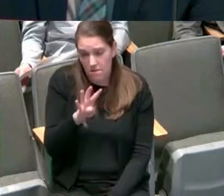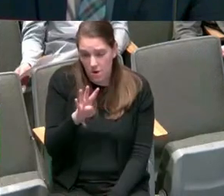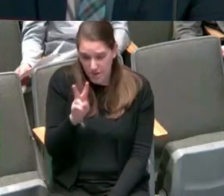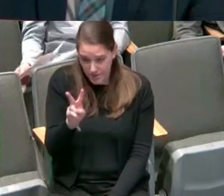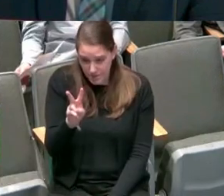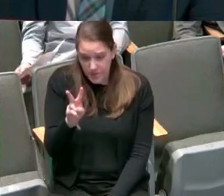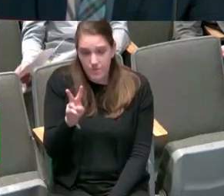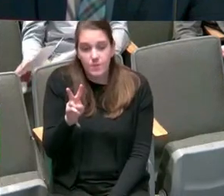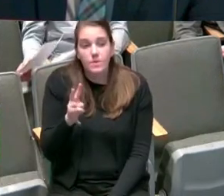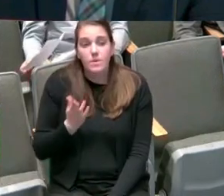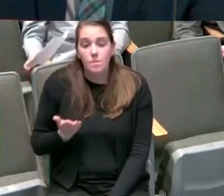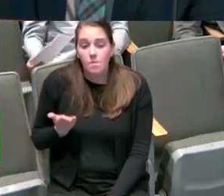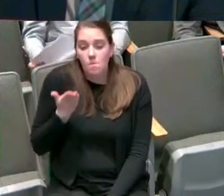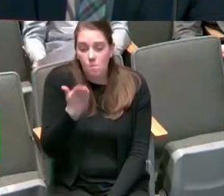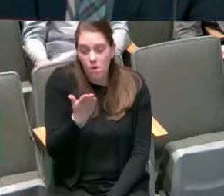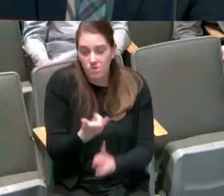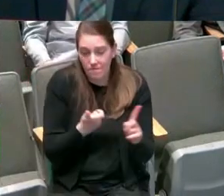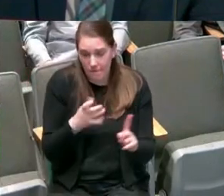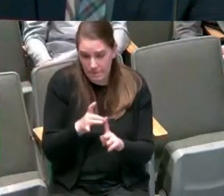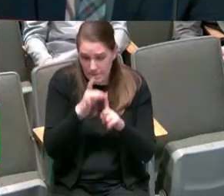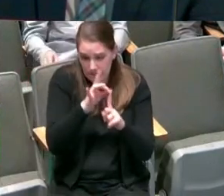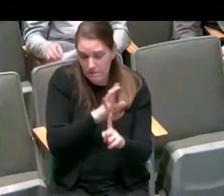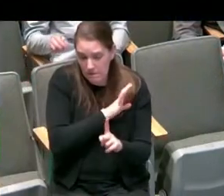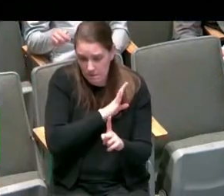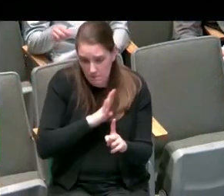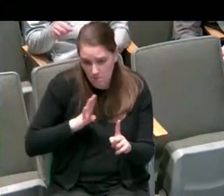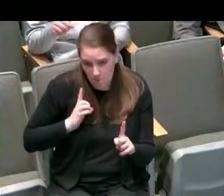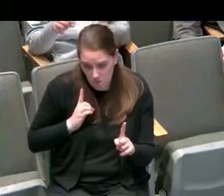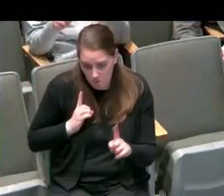motion from the select board